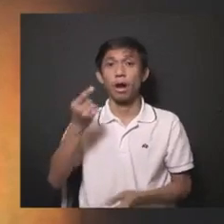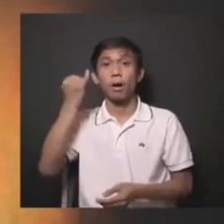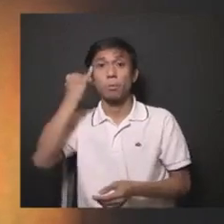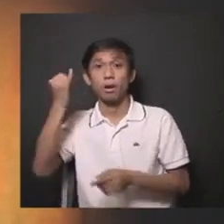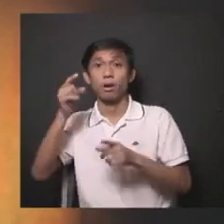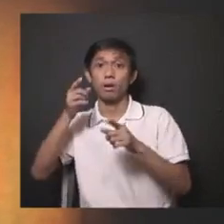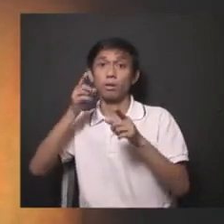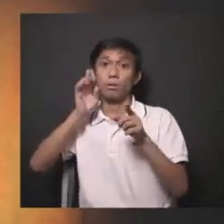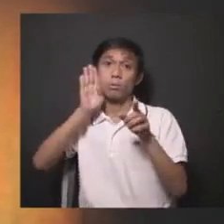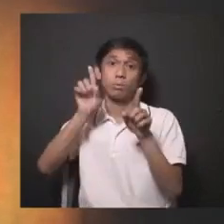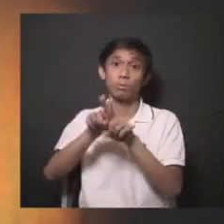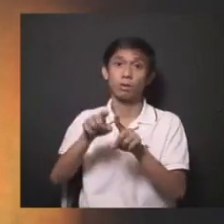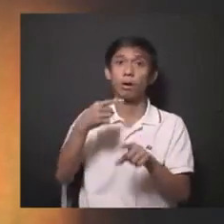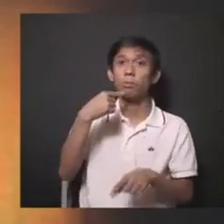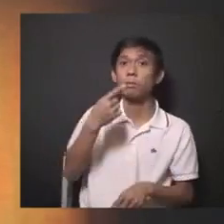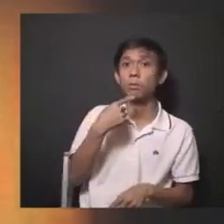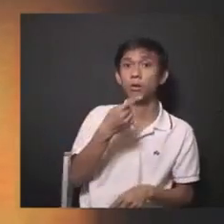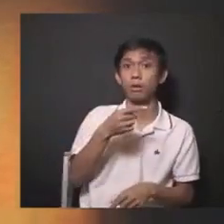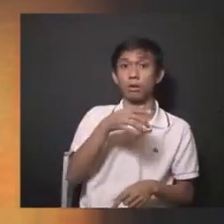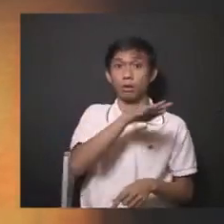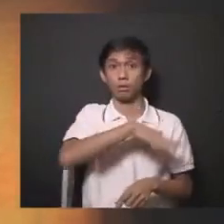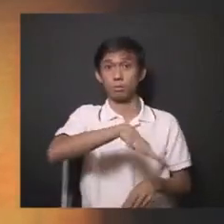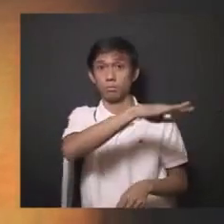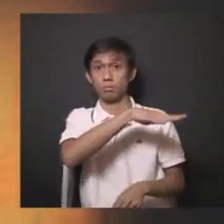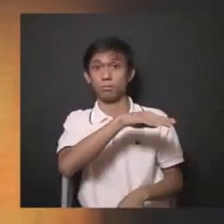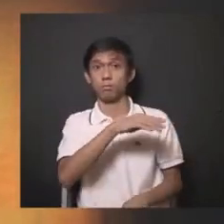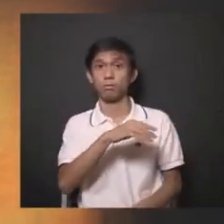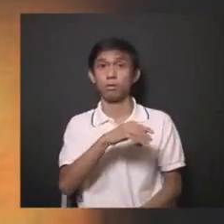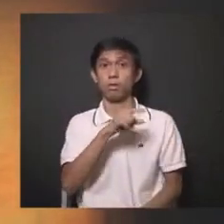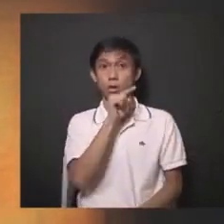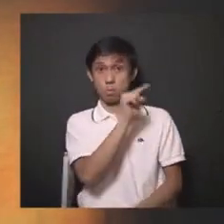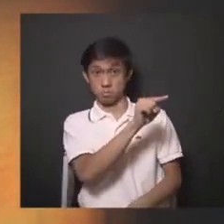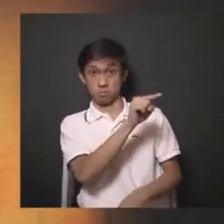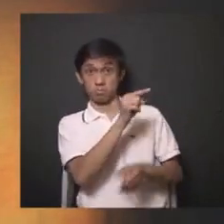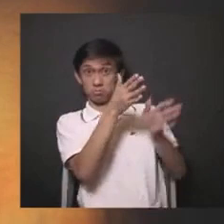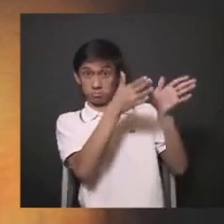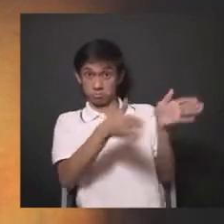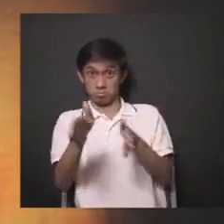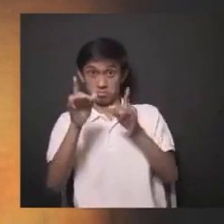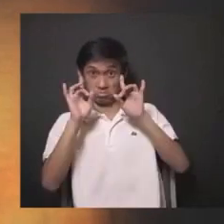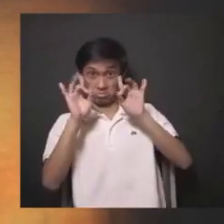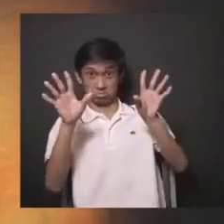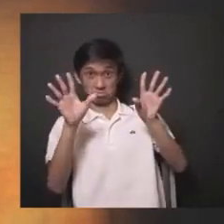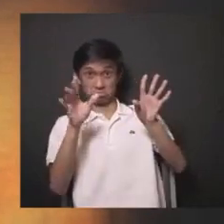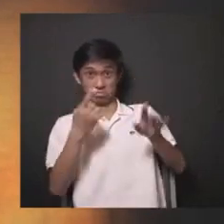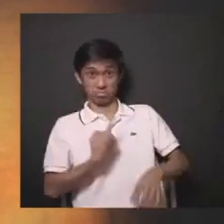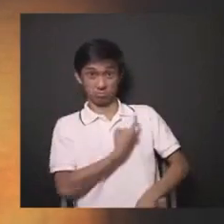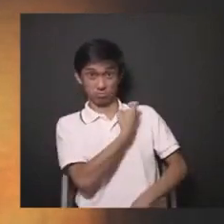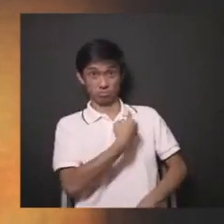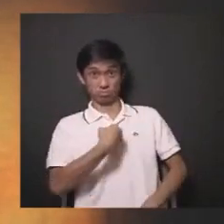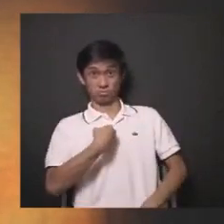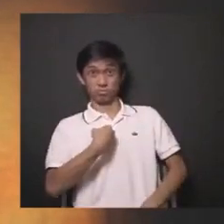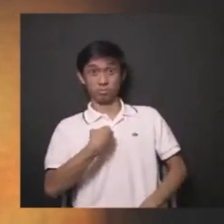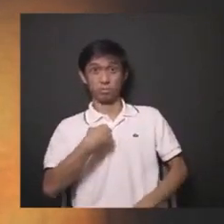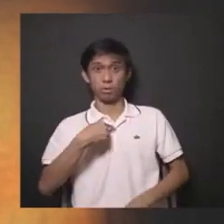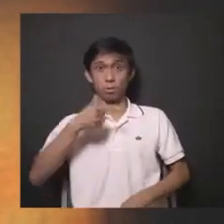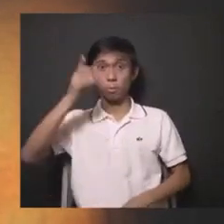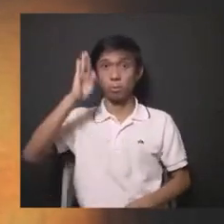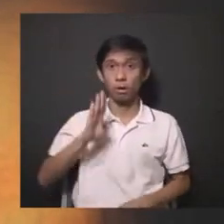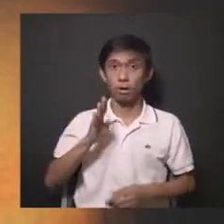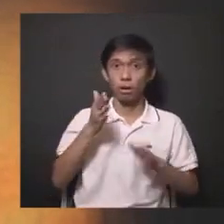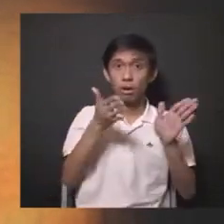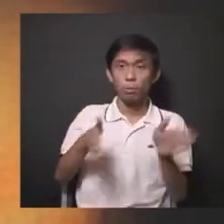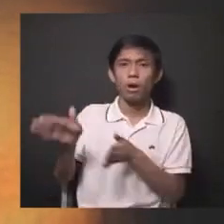brothers, you intended to harm me, but God intended it all for